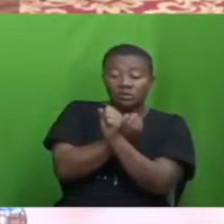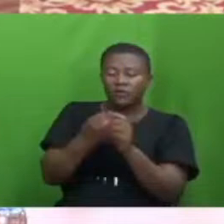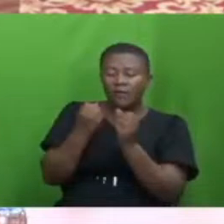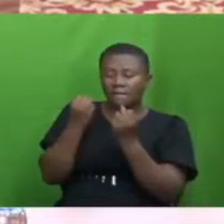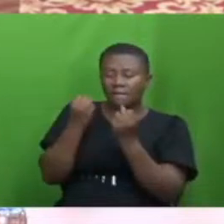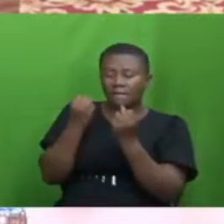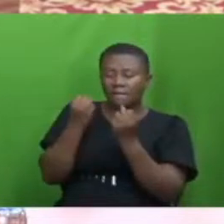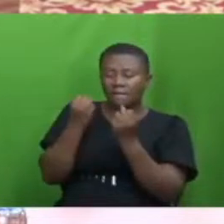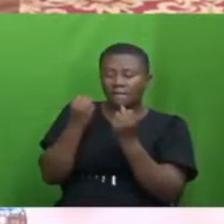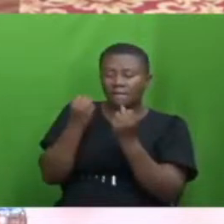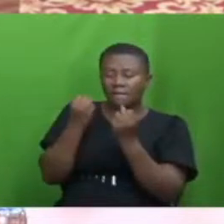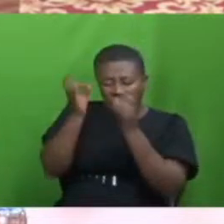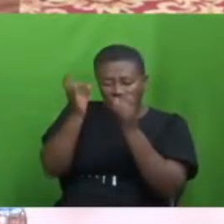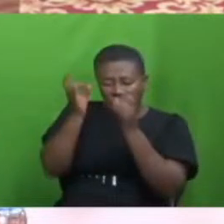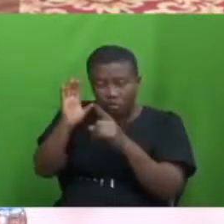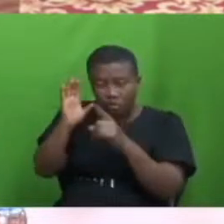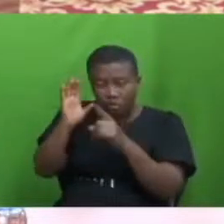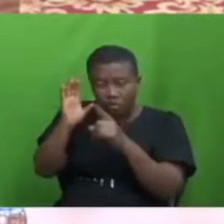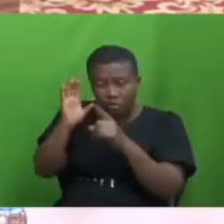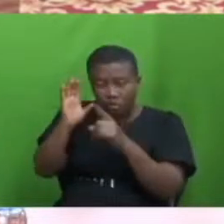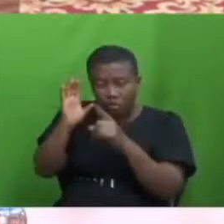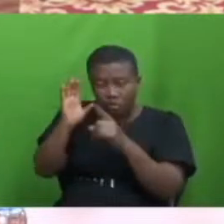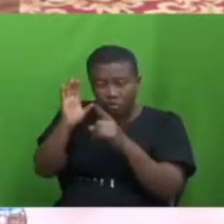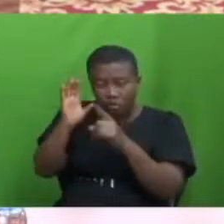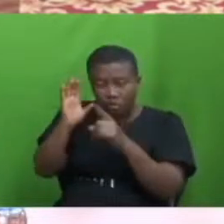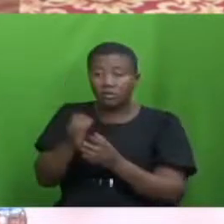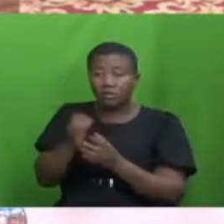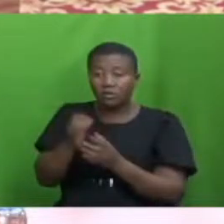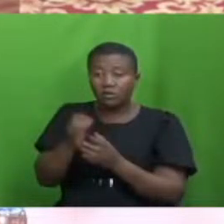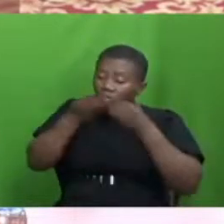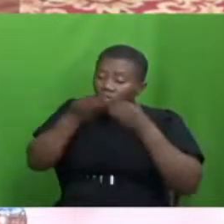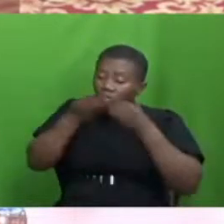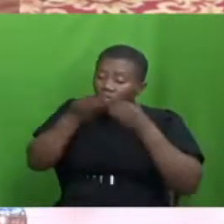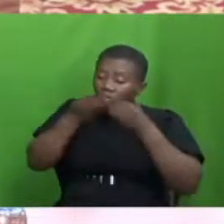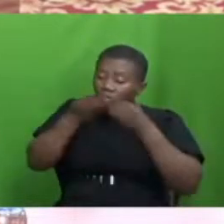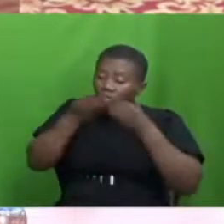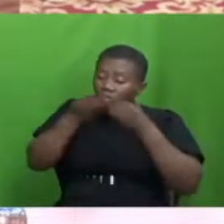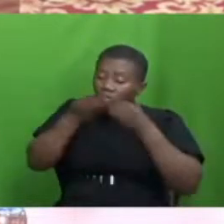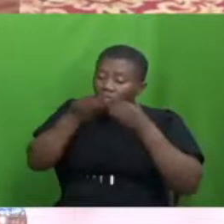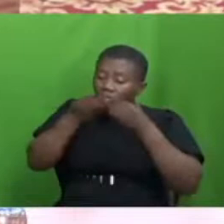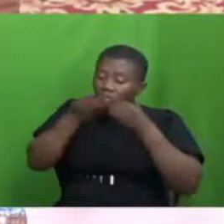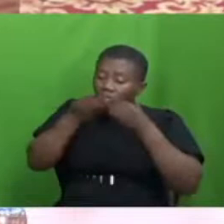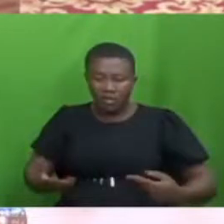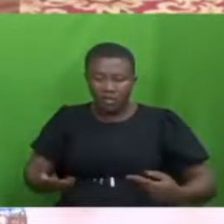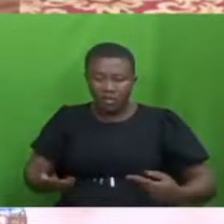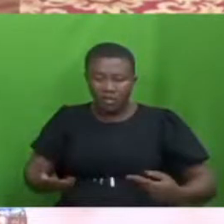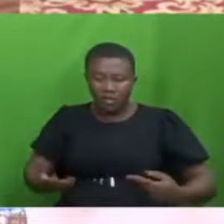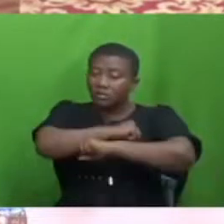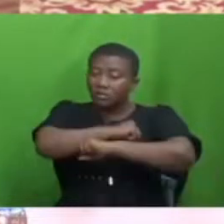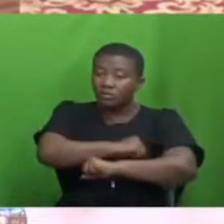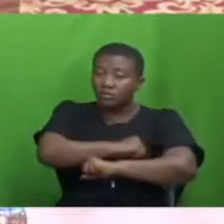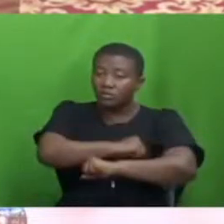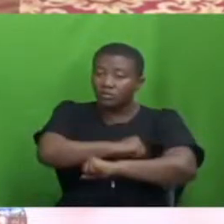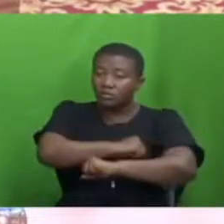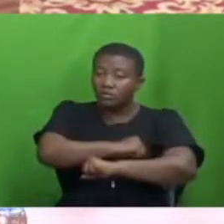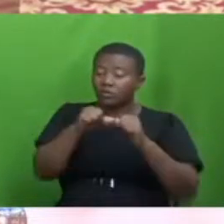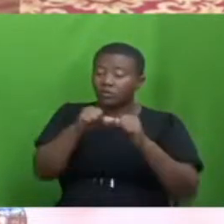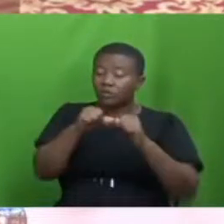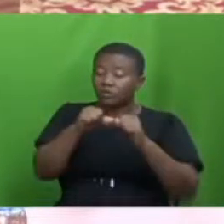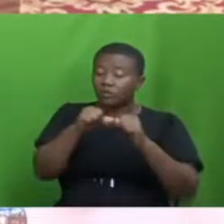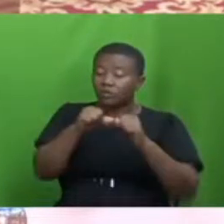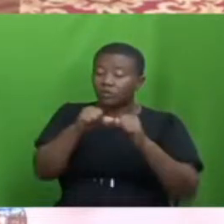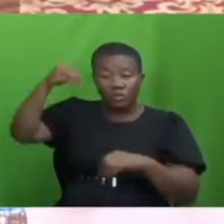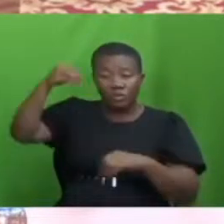conditions that others have suffered, including peace, health, security, continuous supply of